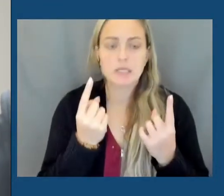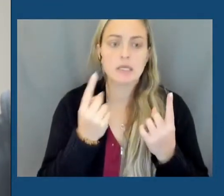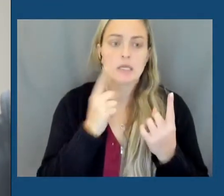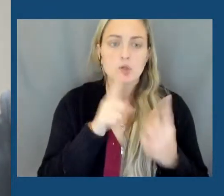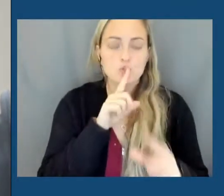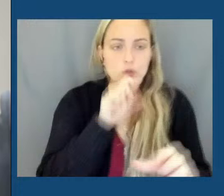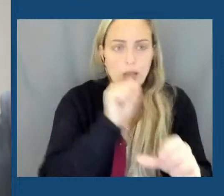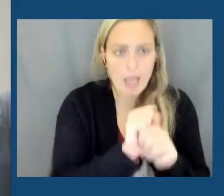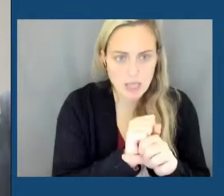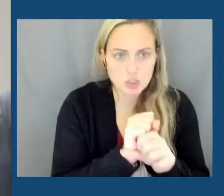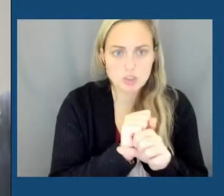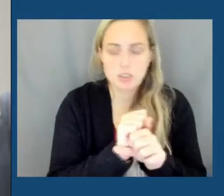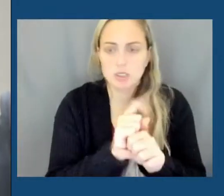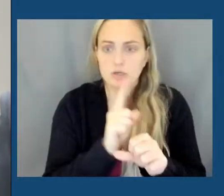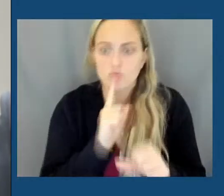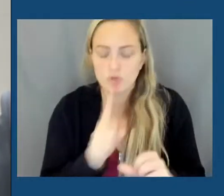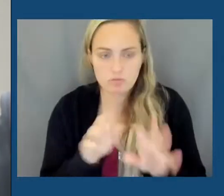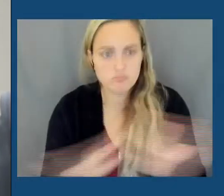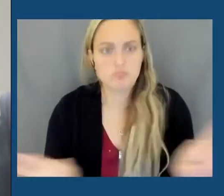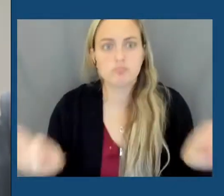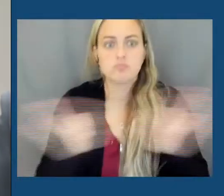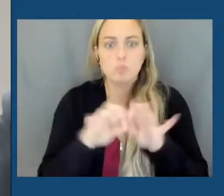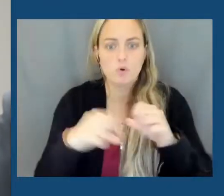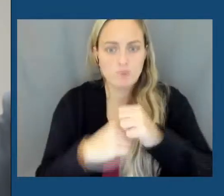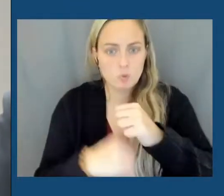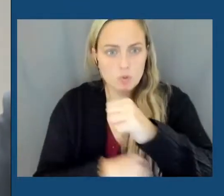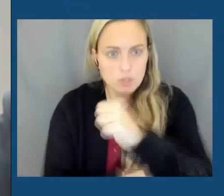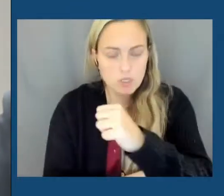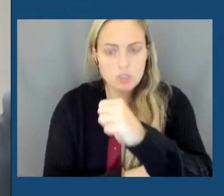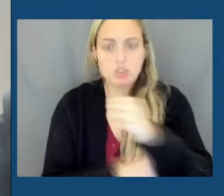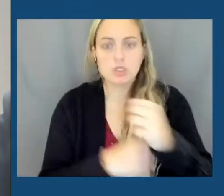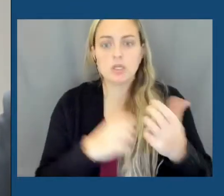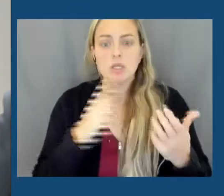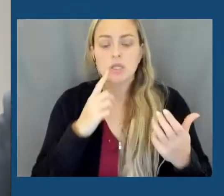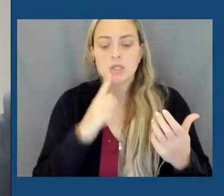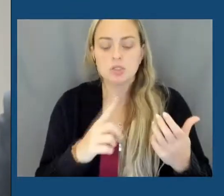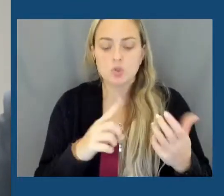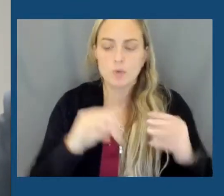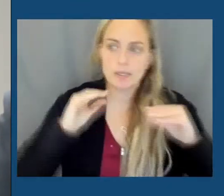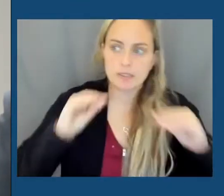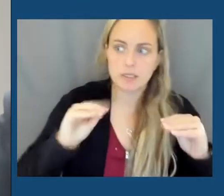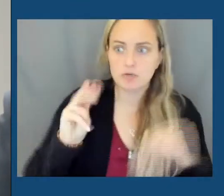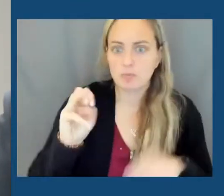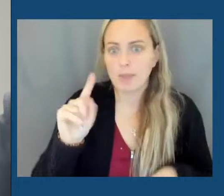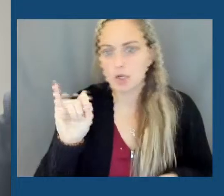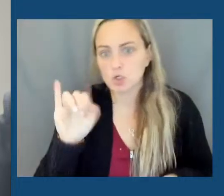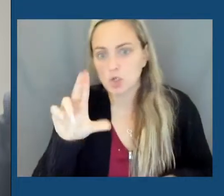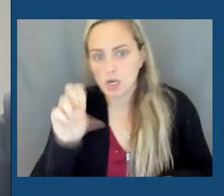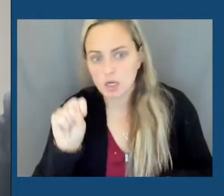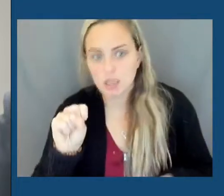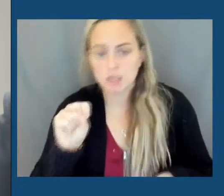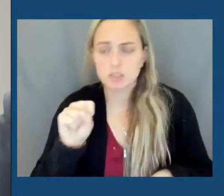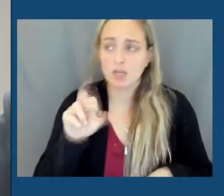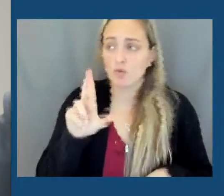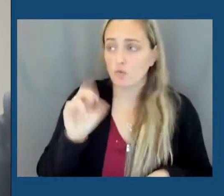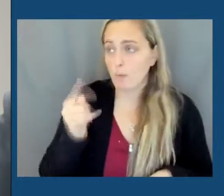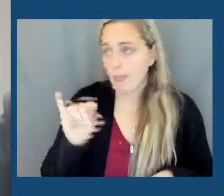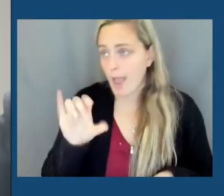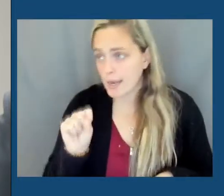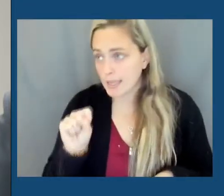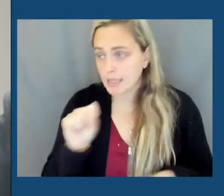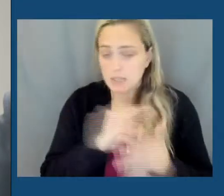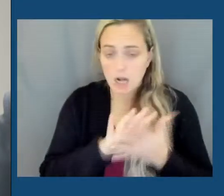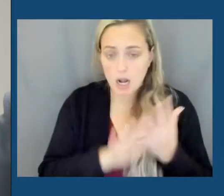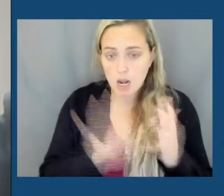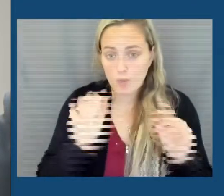actually so foundational, because we can teach you mechatronics and robotics and all of those